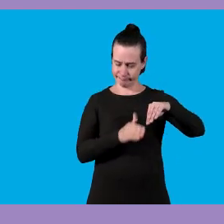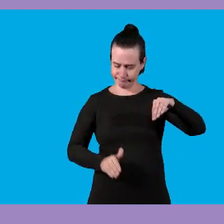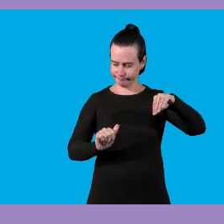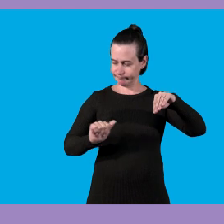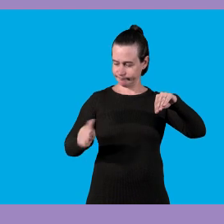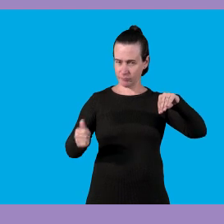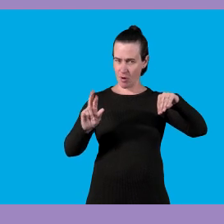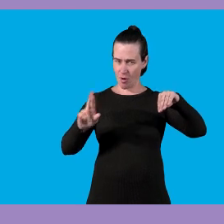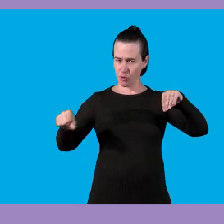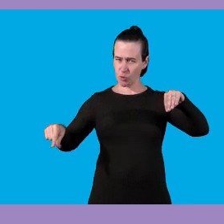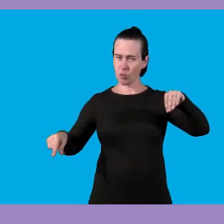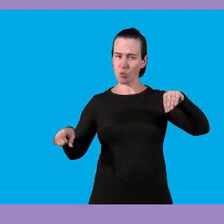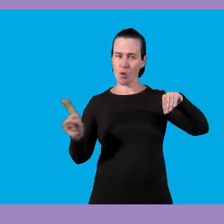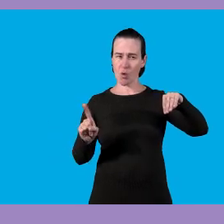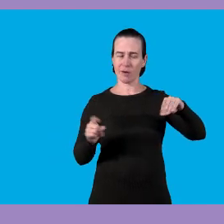divided by RQ,